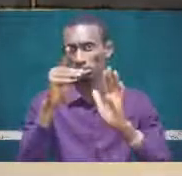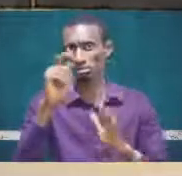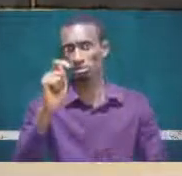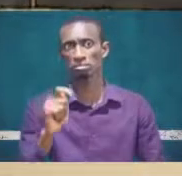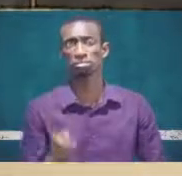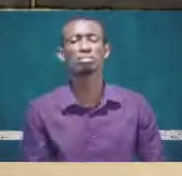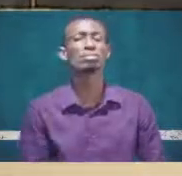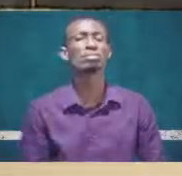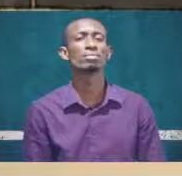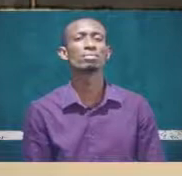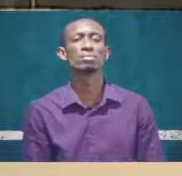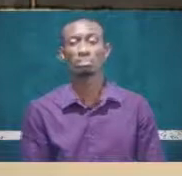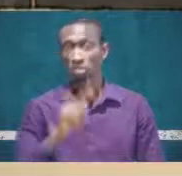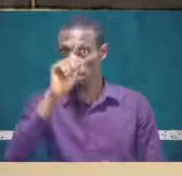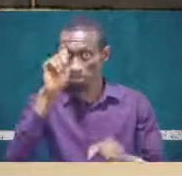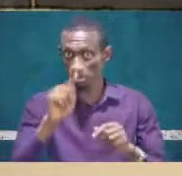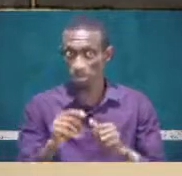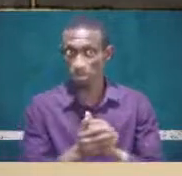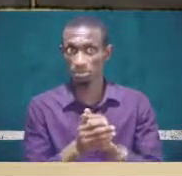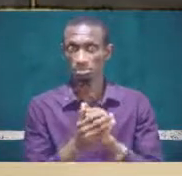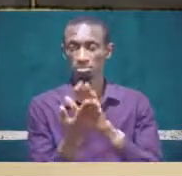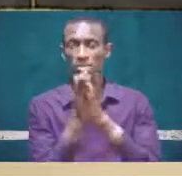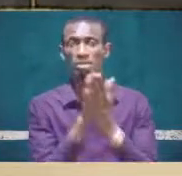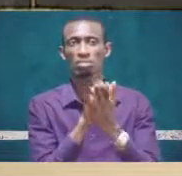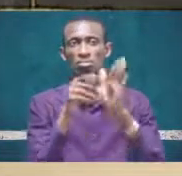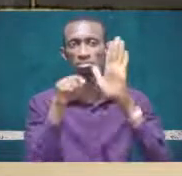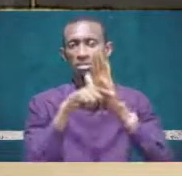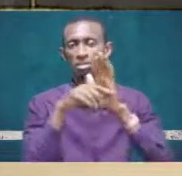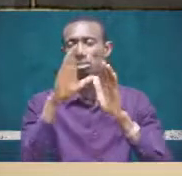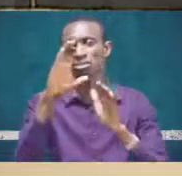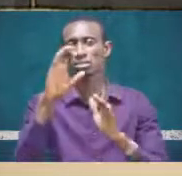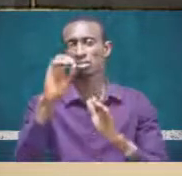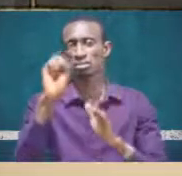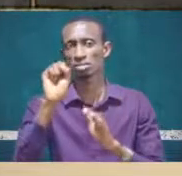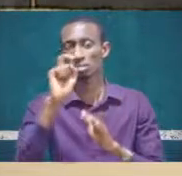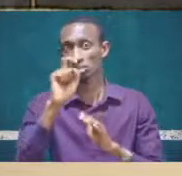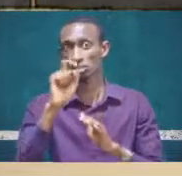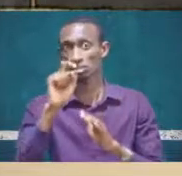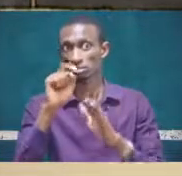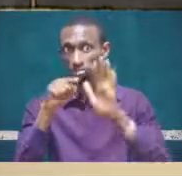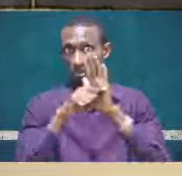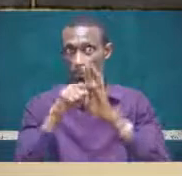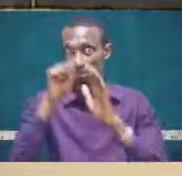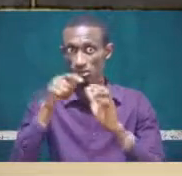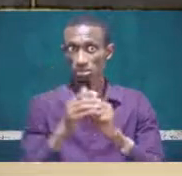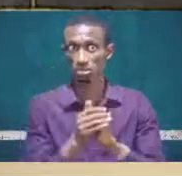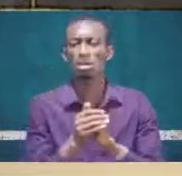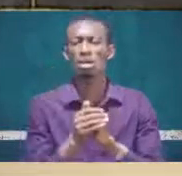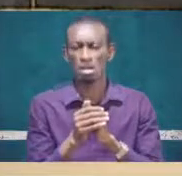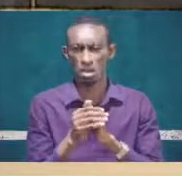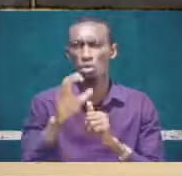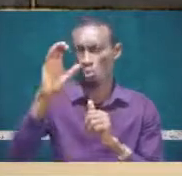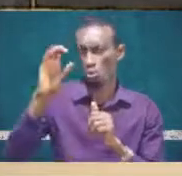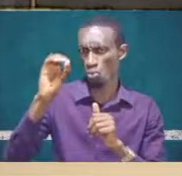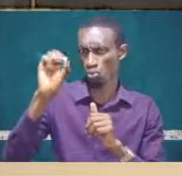integral becomes minus cosine x minus integral cosine